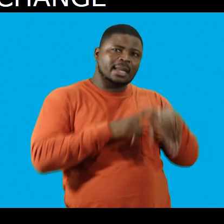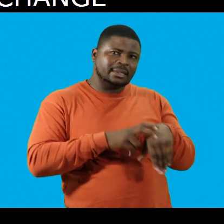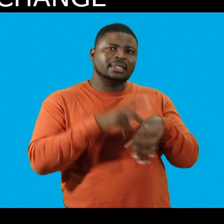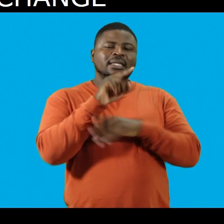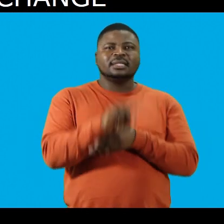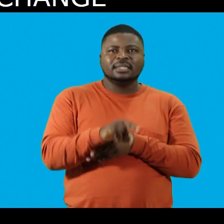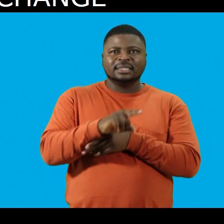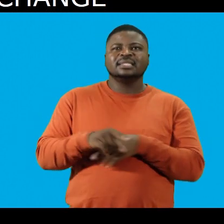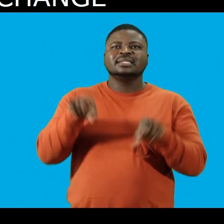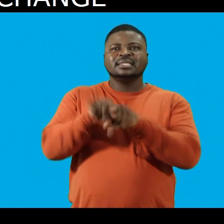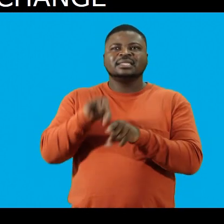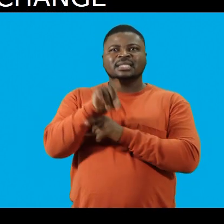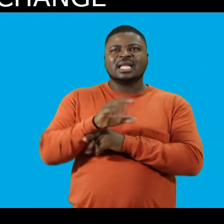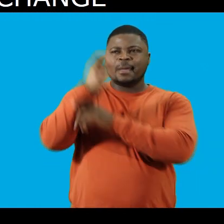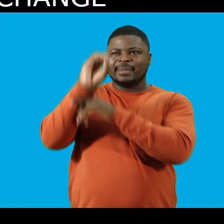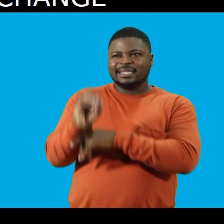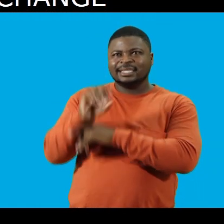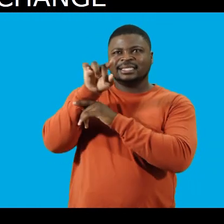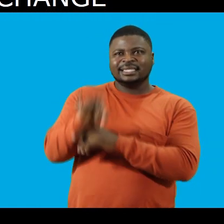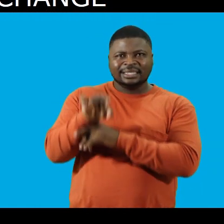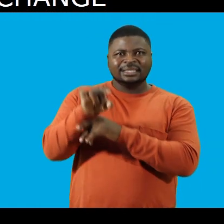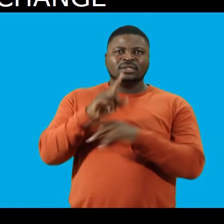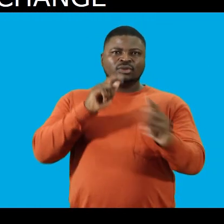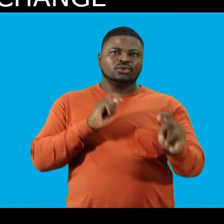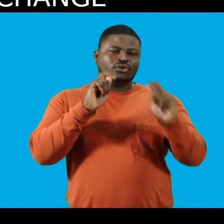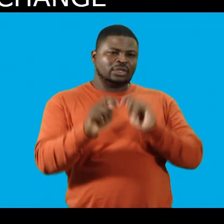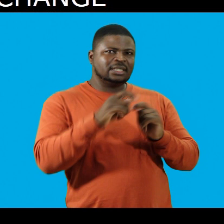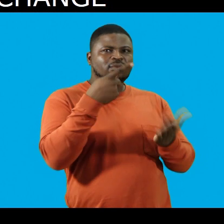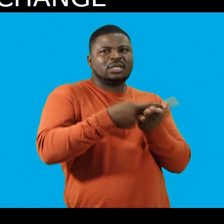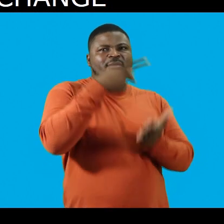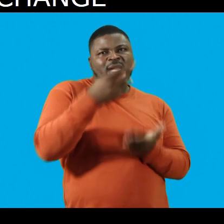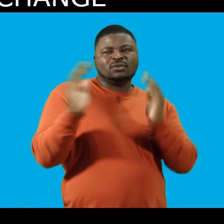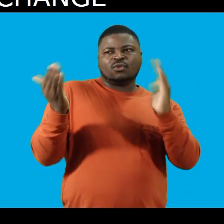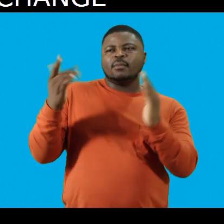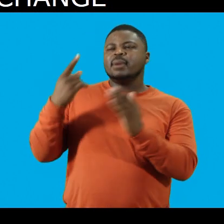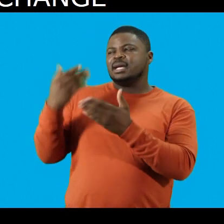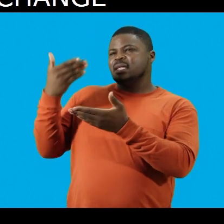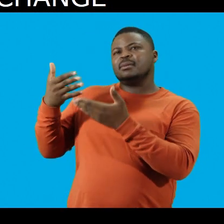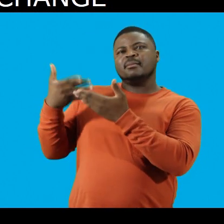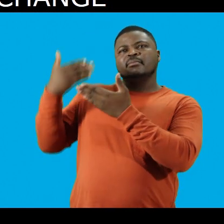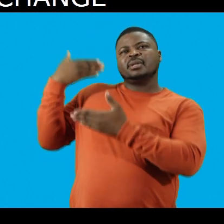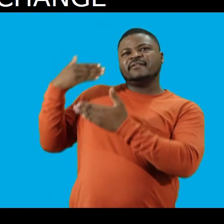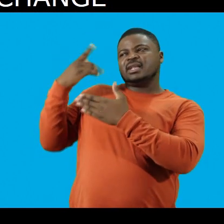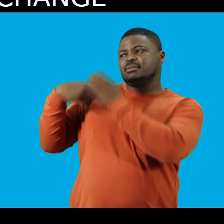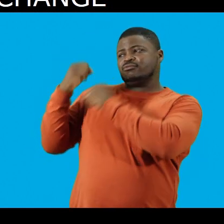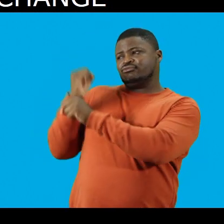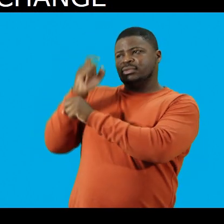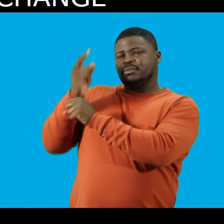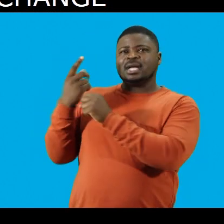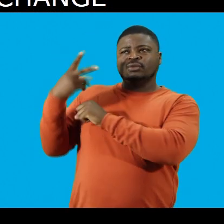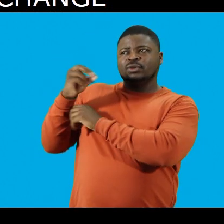as well as the percentage change in the price compared to the previous year being